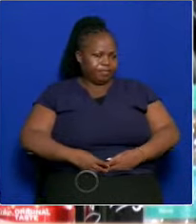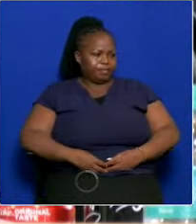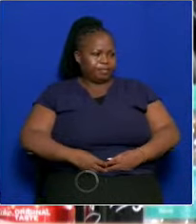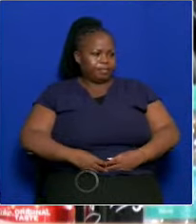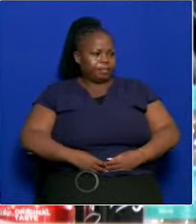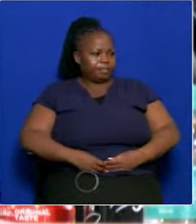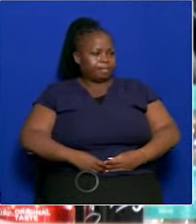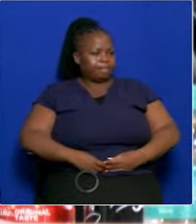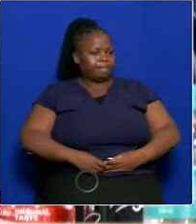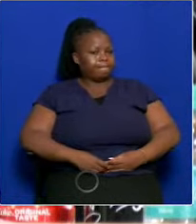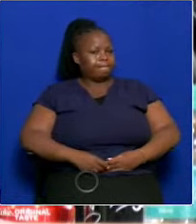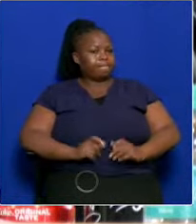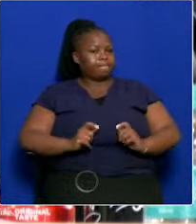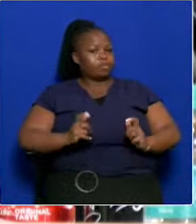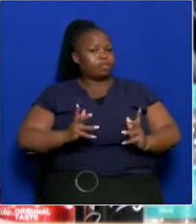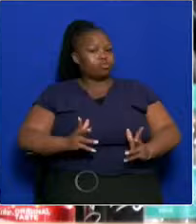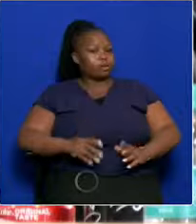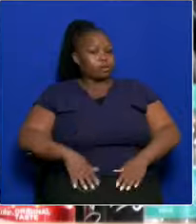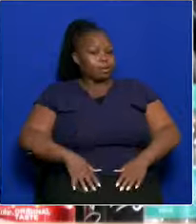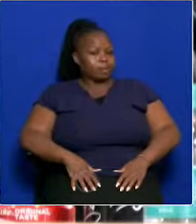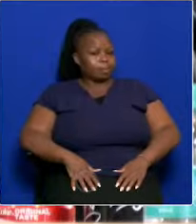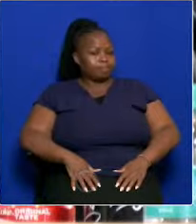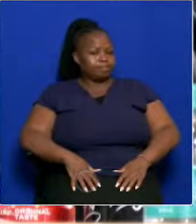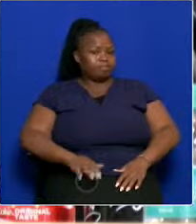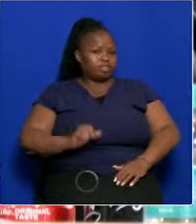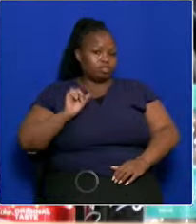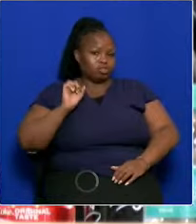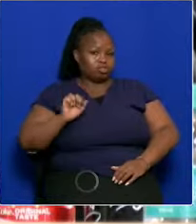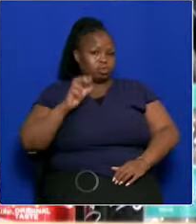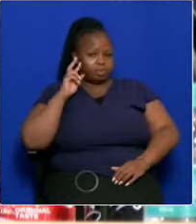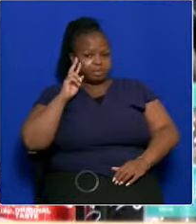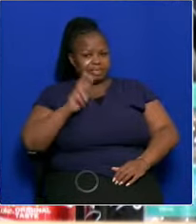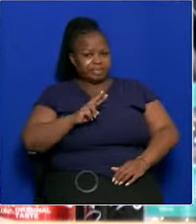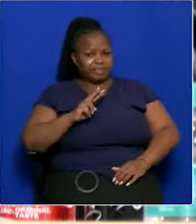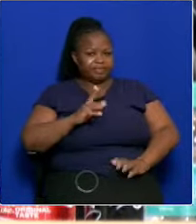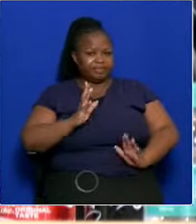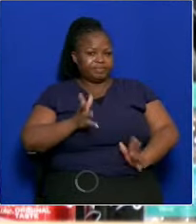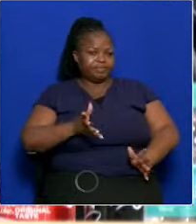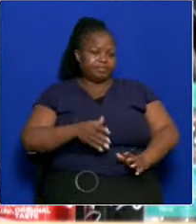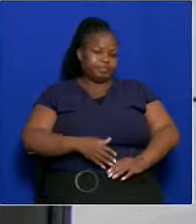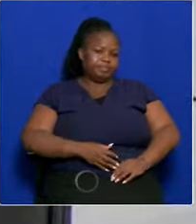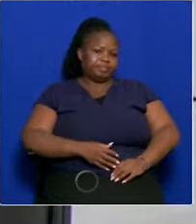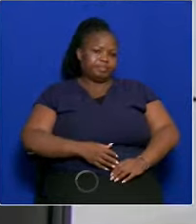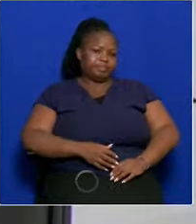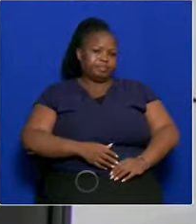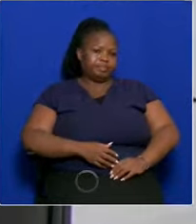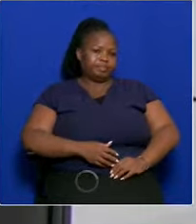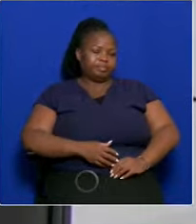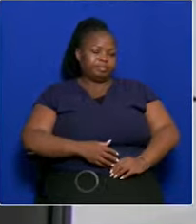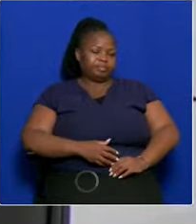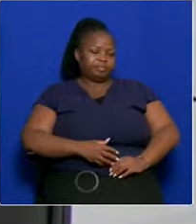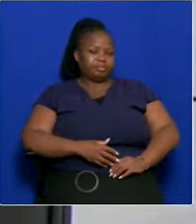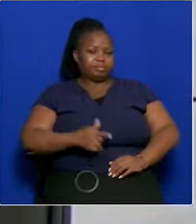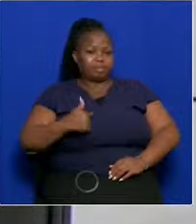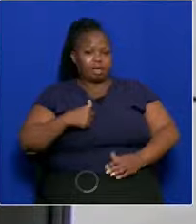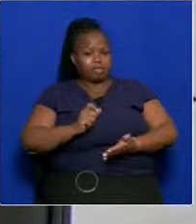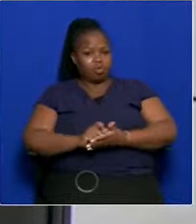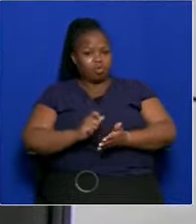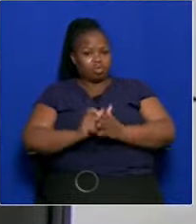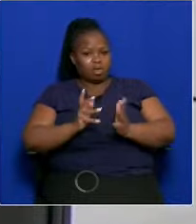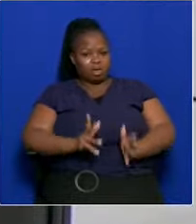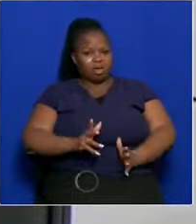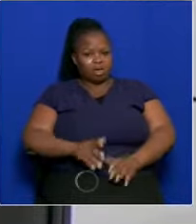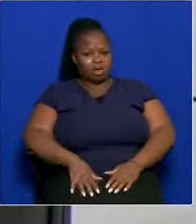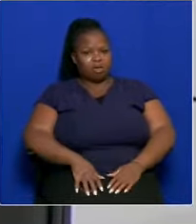Commissioner, that is your perspective. And I think I'm the author of what you are referring